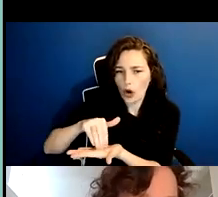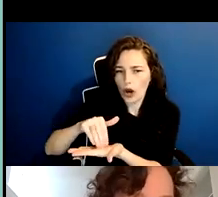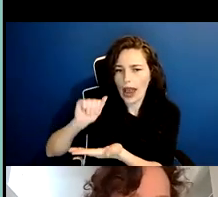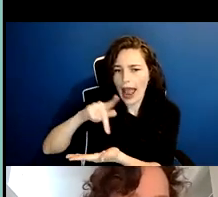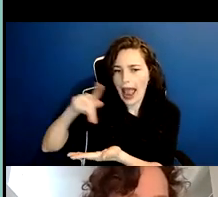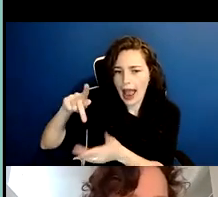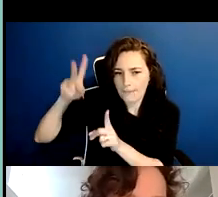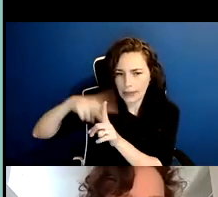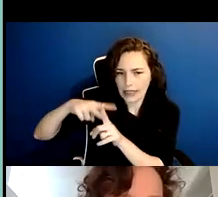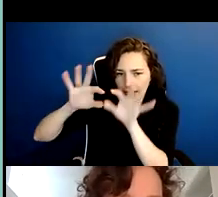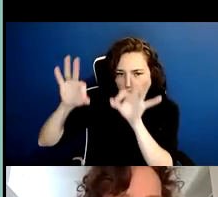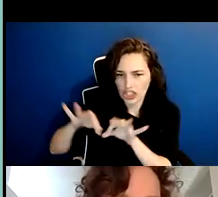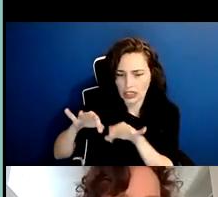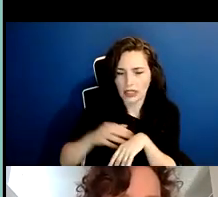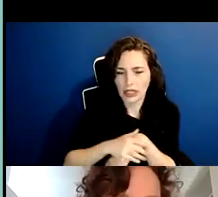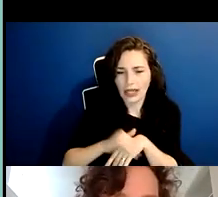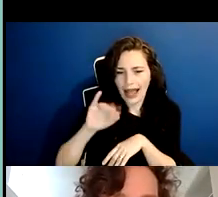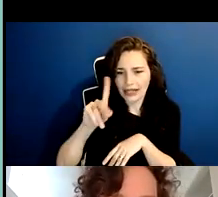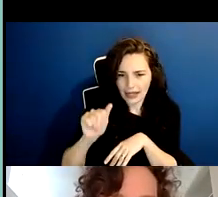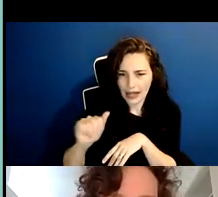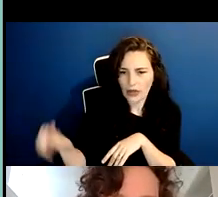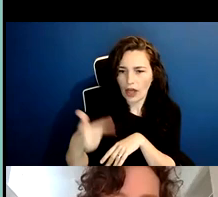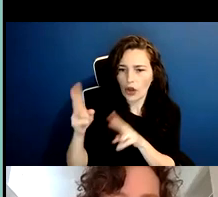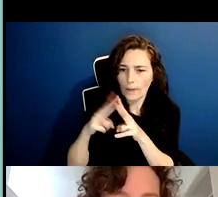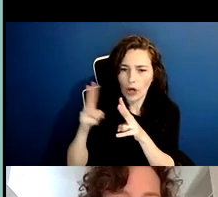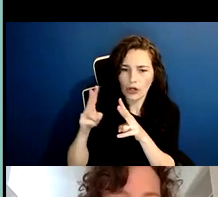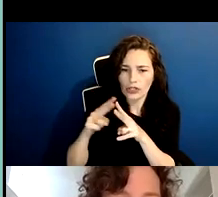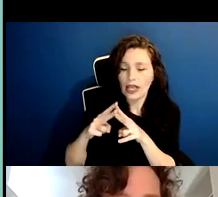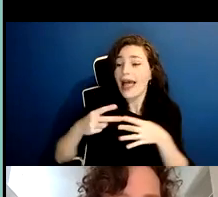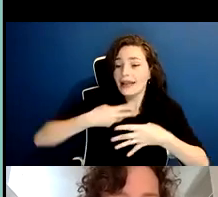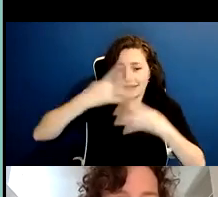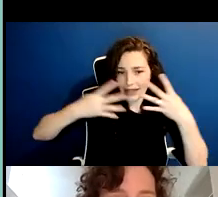and other funders back in 2015, helped create this document